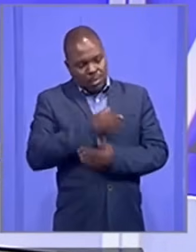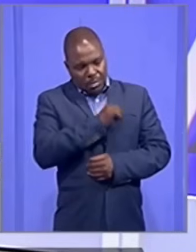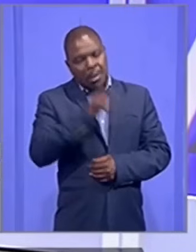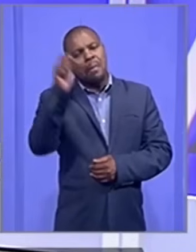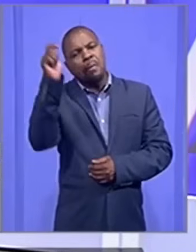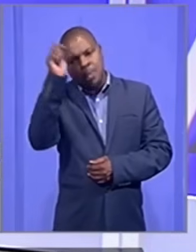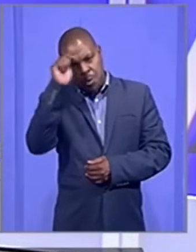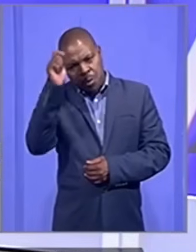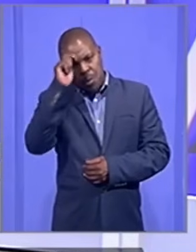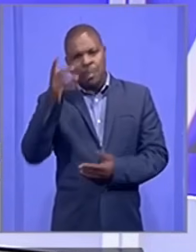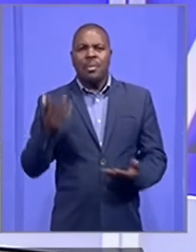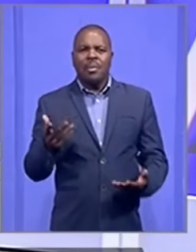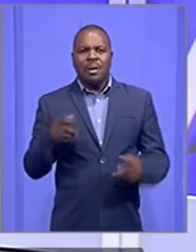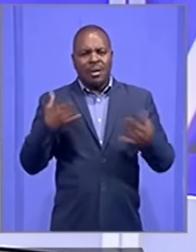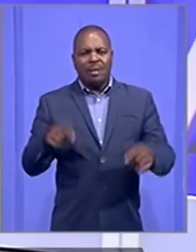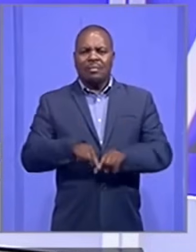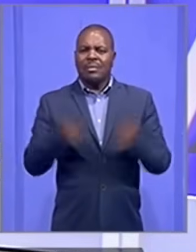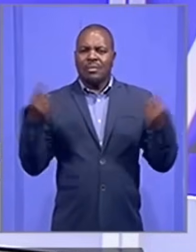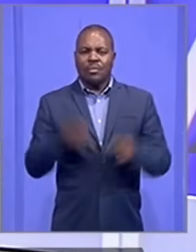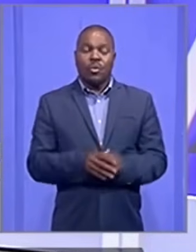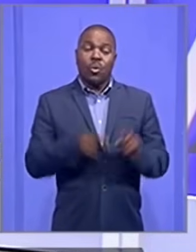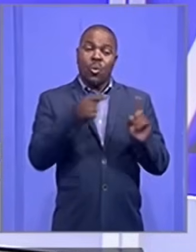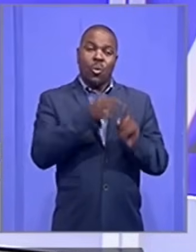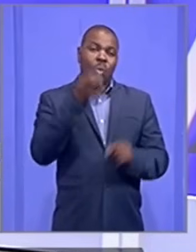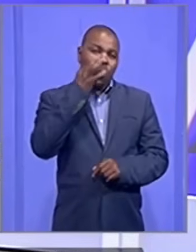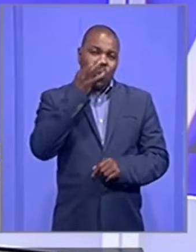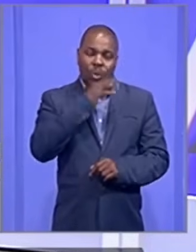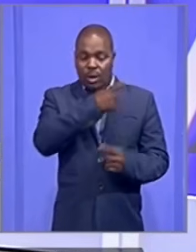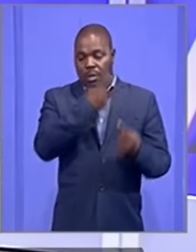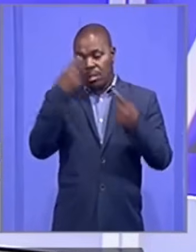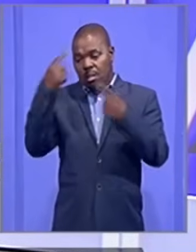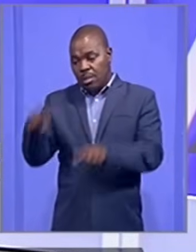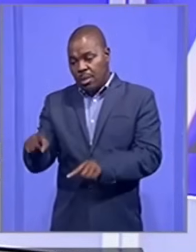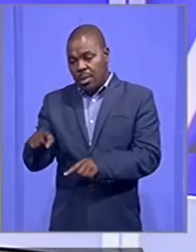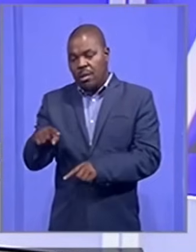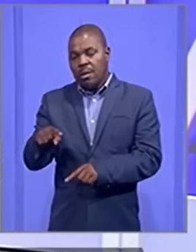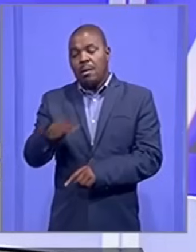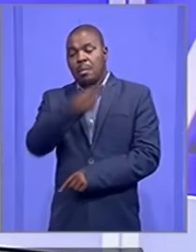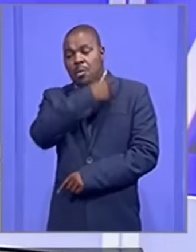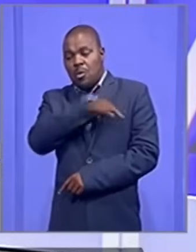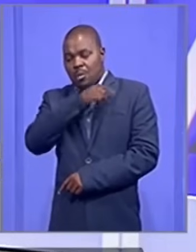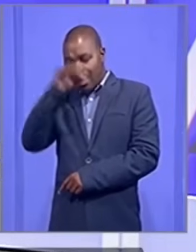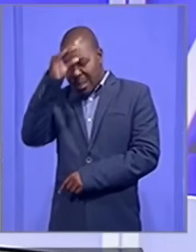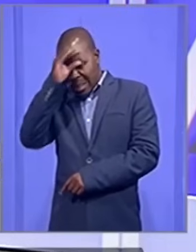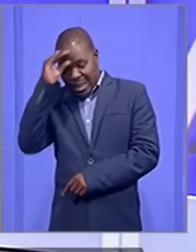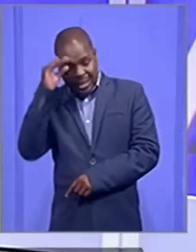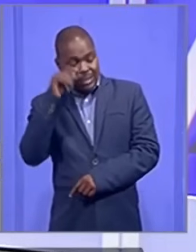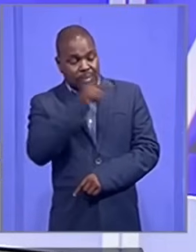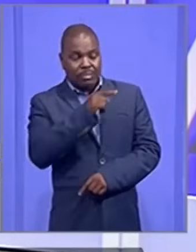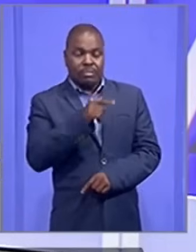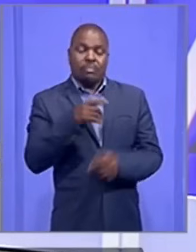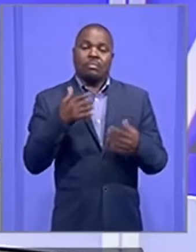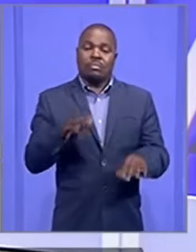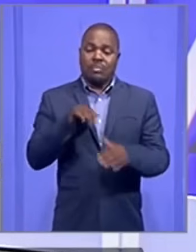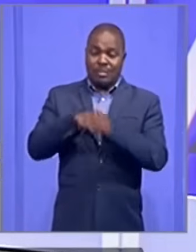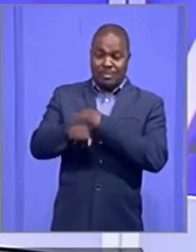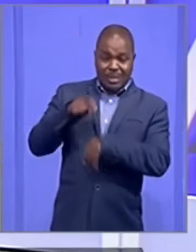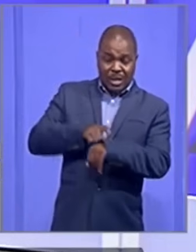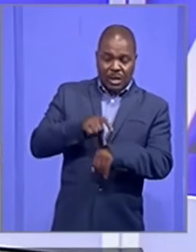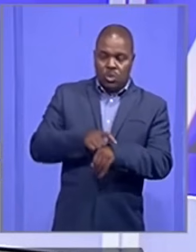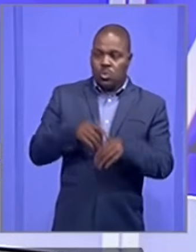moshimane ge a fetša go belega. Pai o re tshwaro yeo a e hweditšego go tšwa go baoki nakong ya ge a e ya go